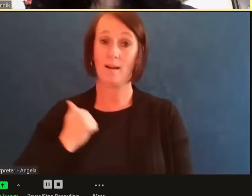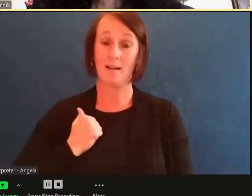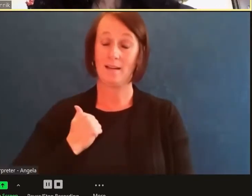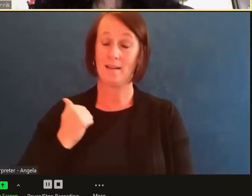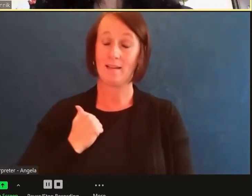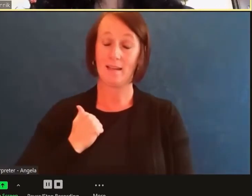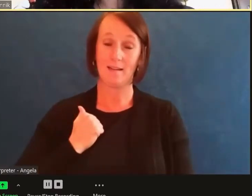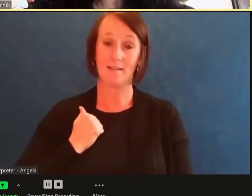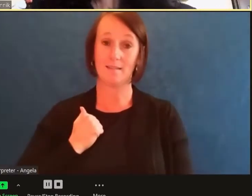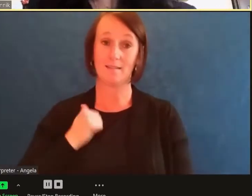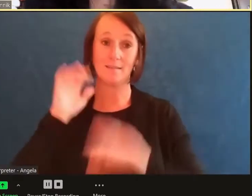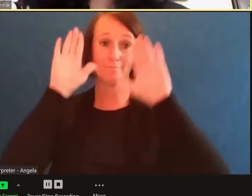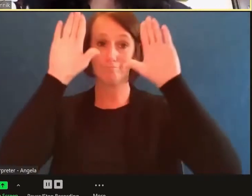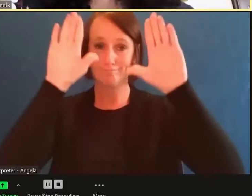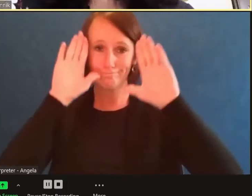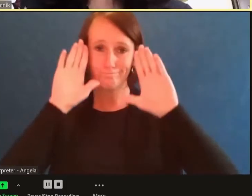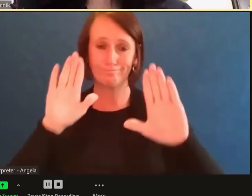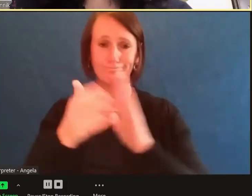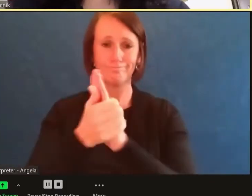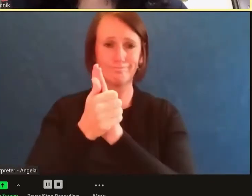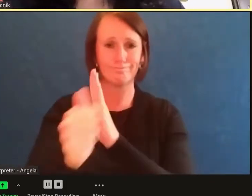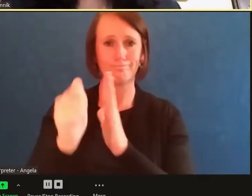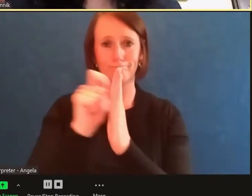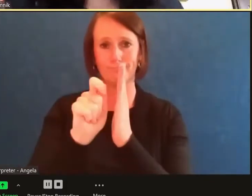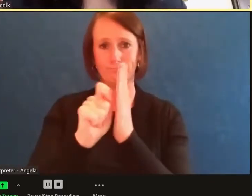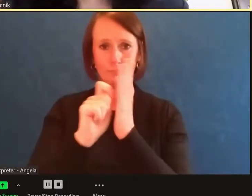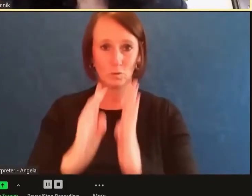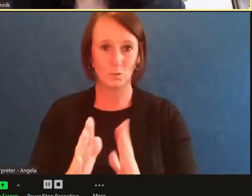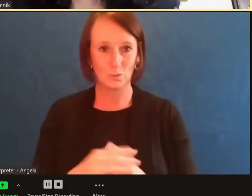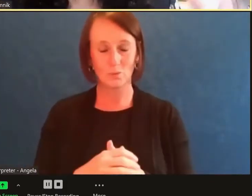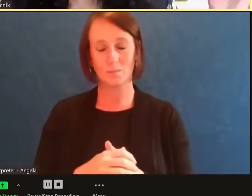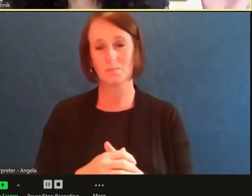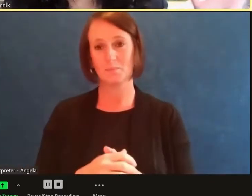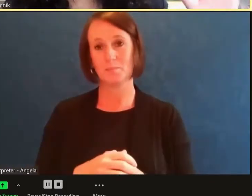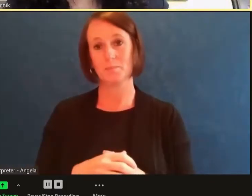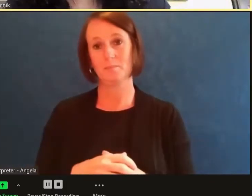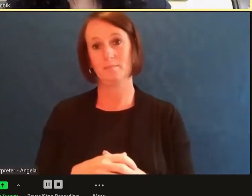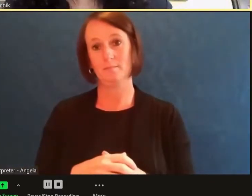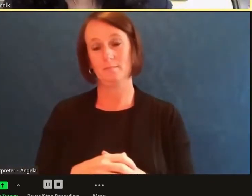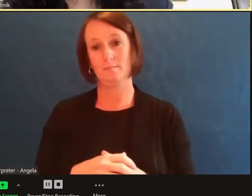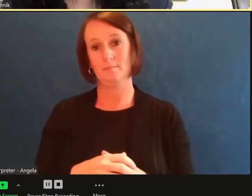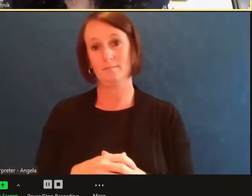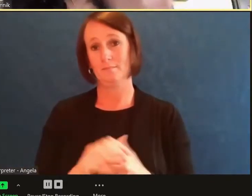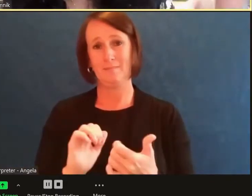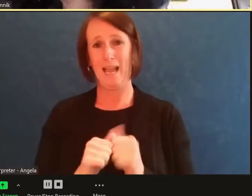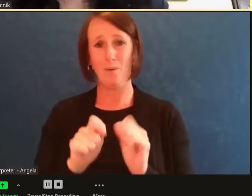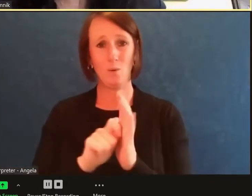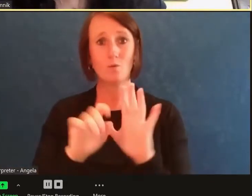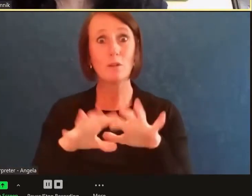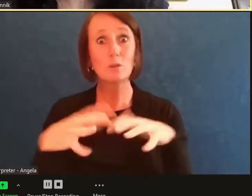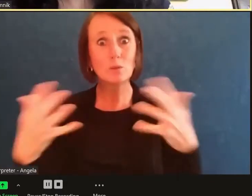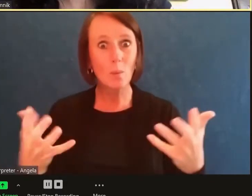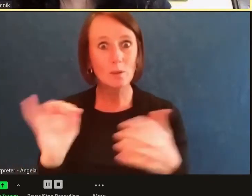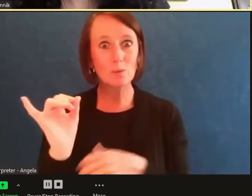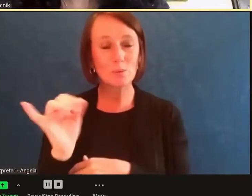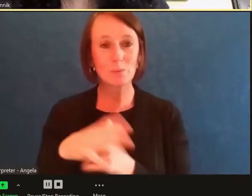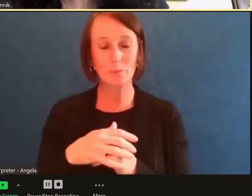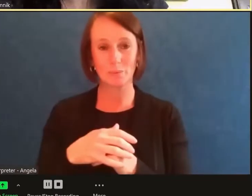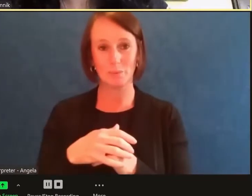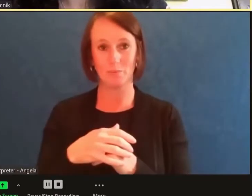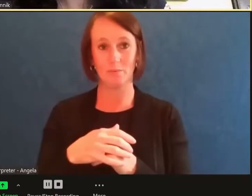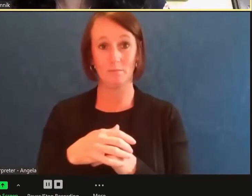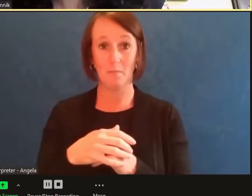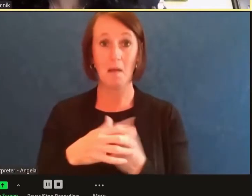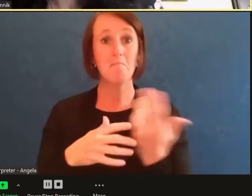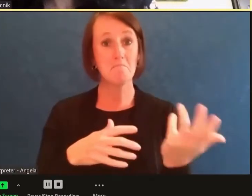writers. And I honestly can't figure out, as I'm sure many people, how you can write so much. Clearly, you're writing in your sleep.